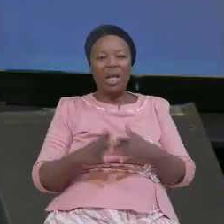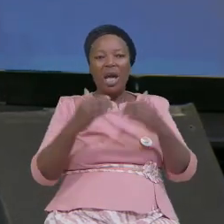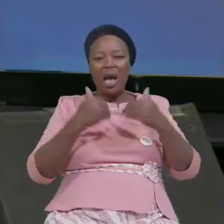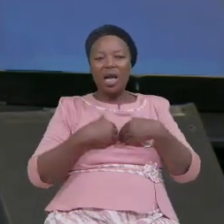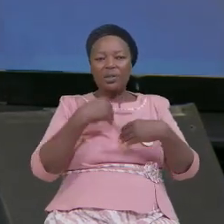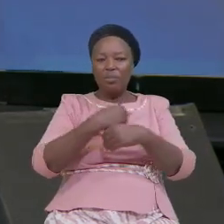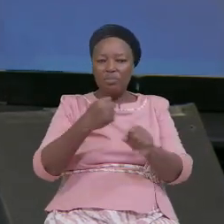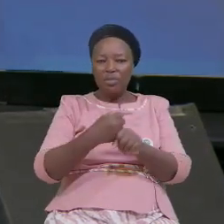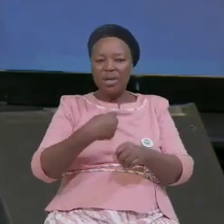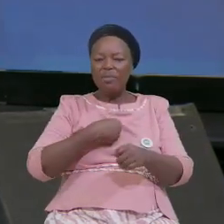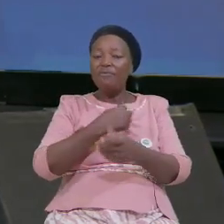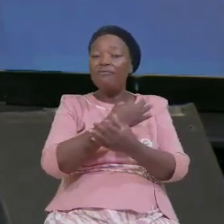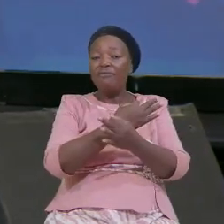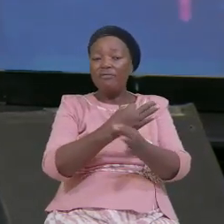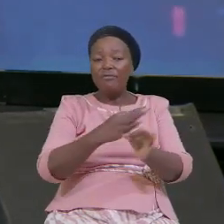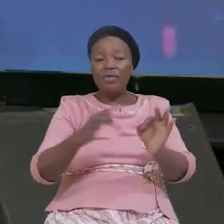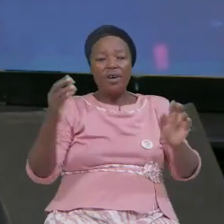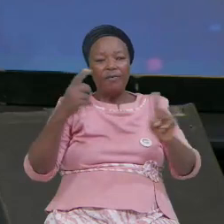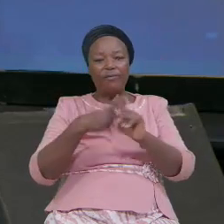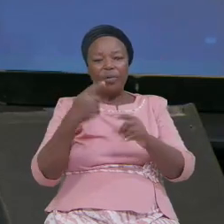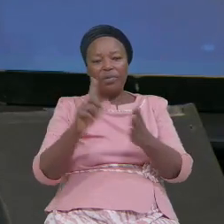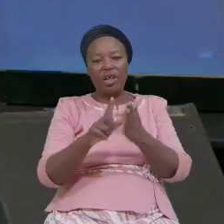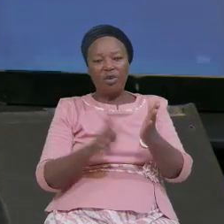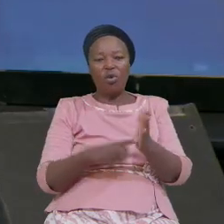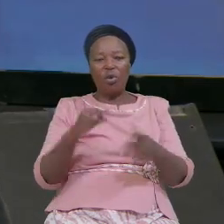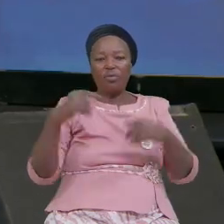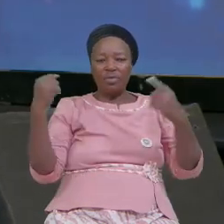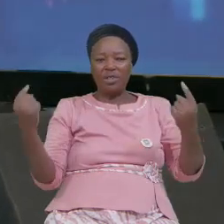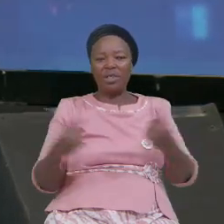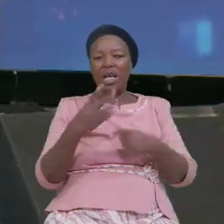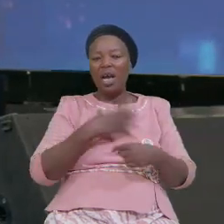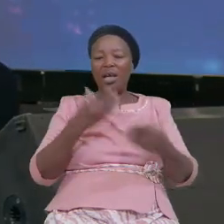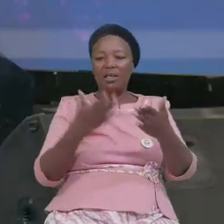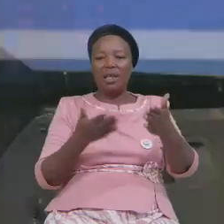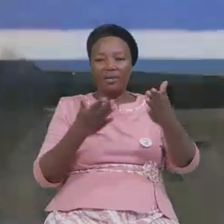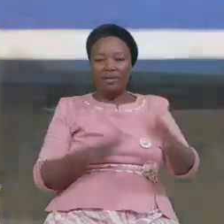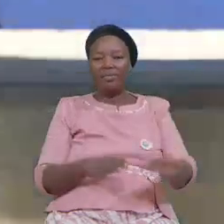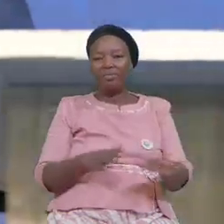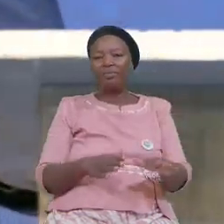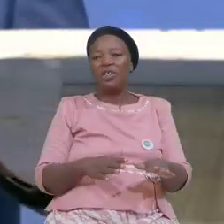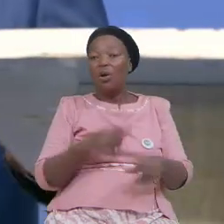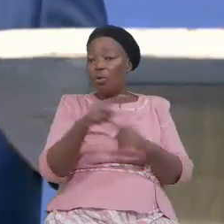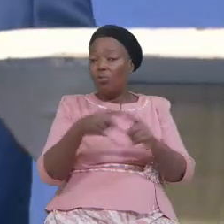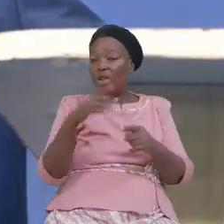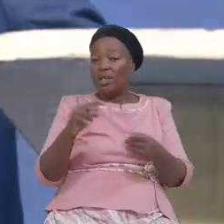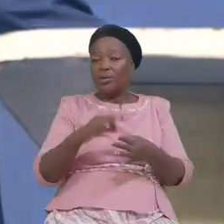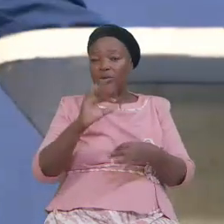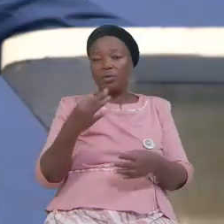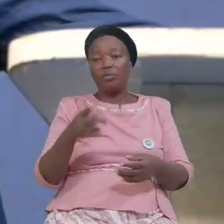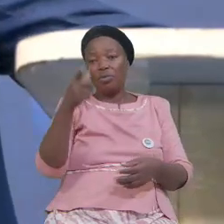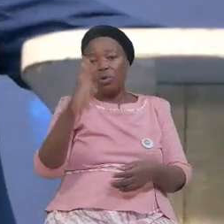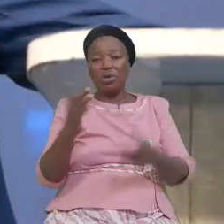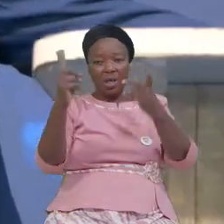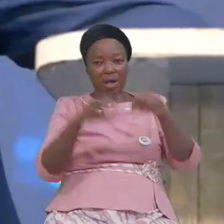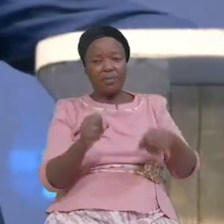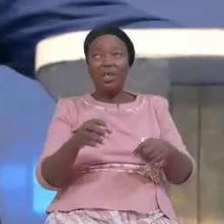me free from the law of sin and death. When the Spirit of God comes, is the